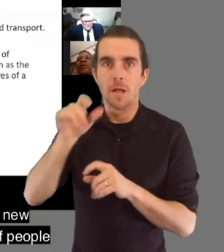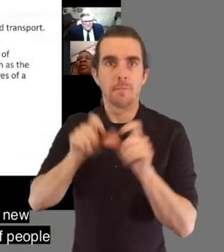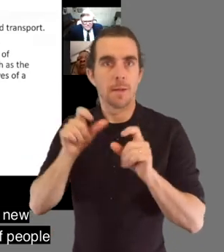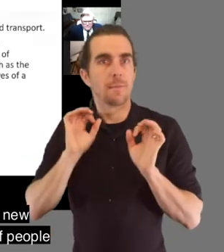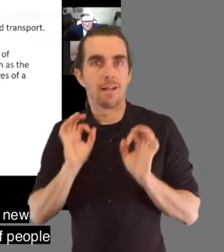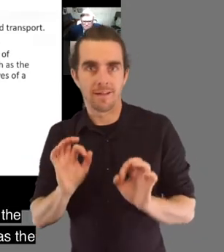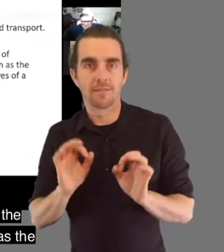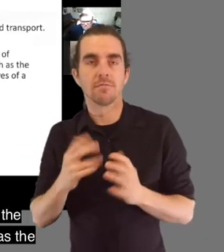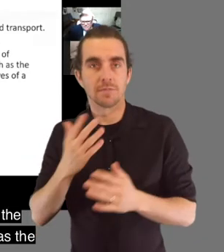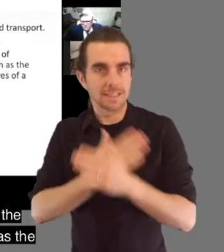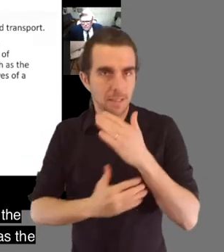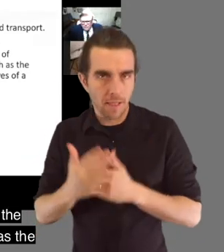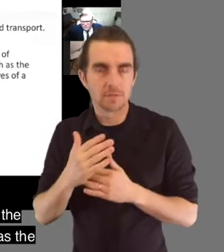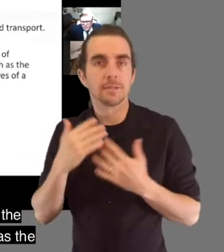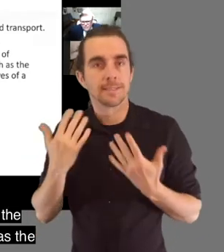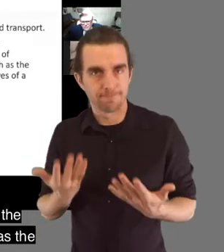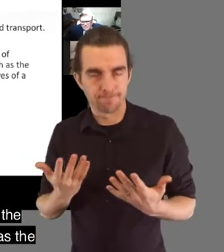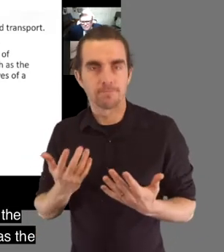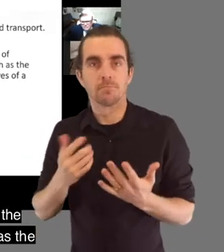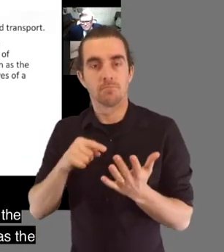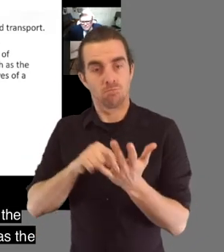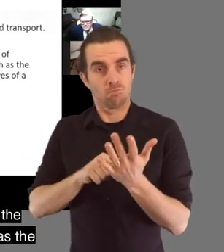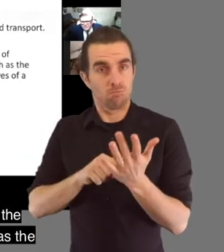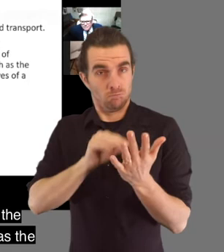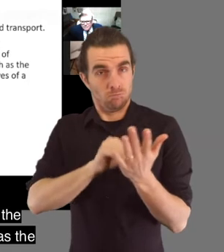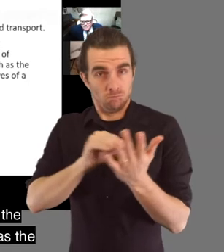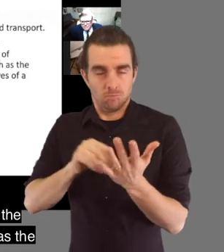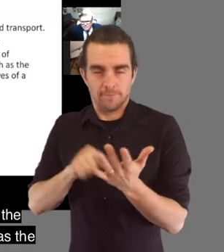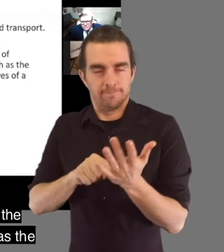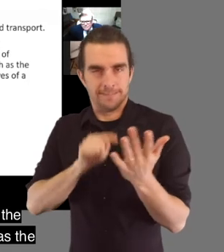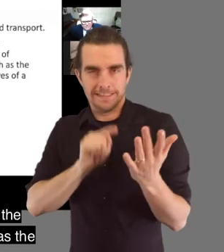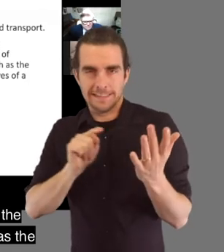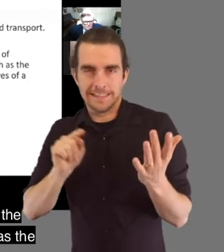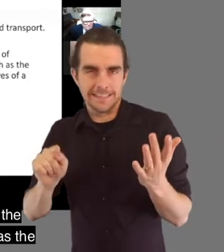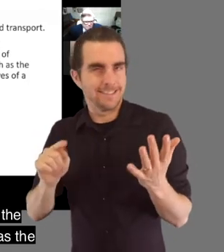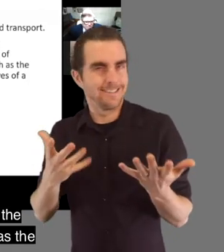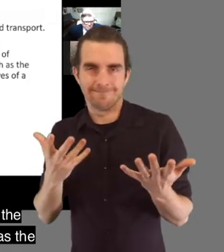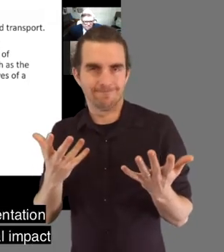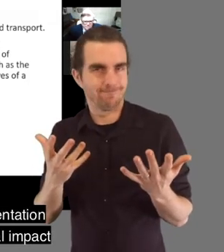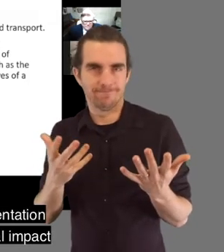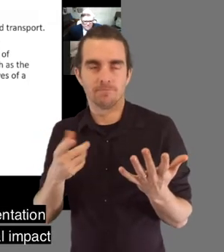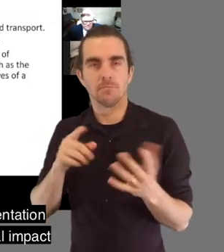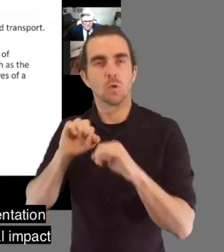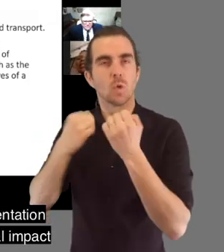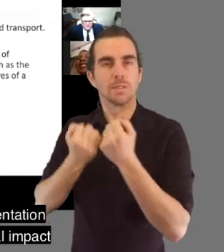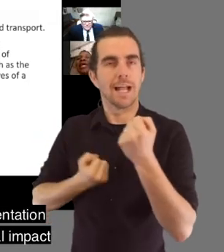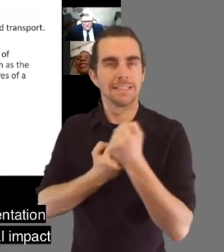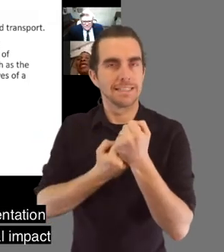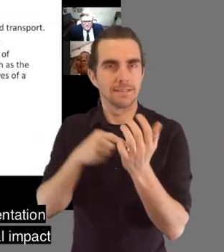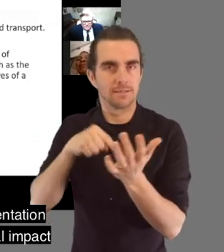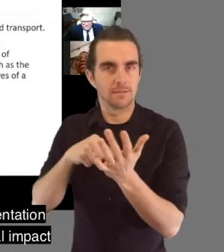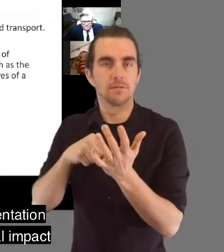people with disability. However, with the exception of few policies such as the Social Assistance Act,